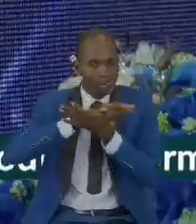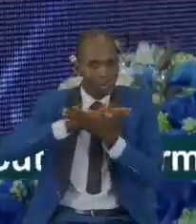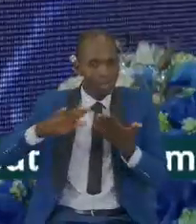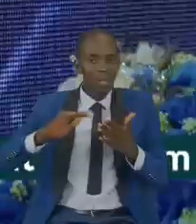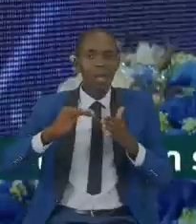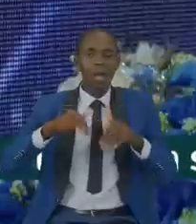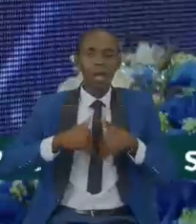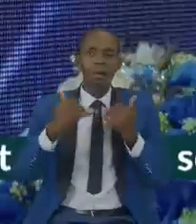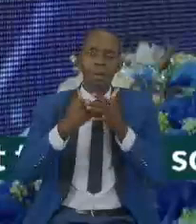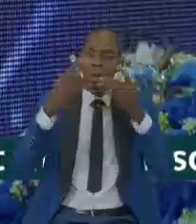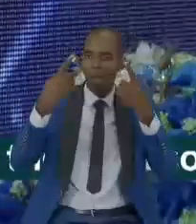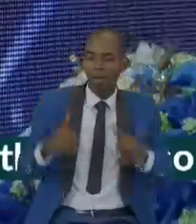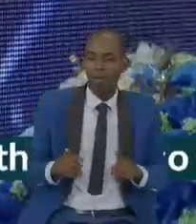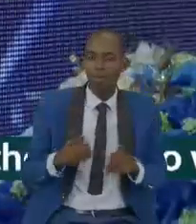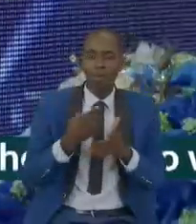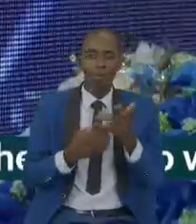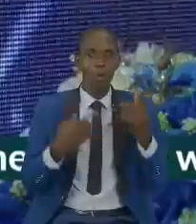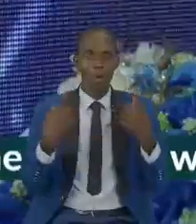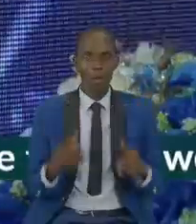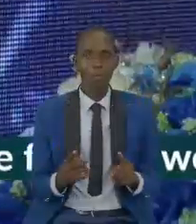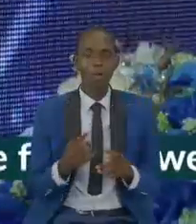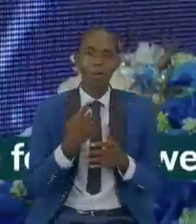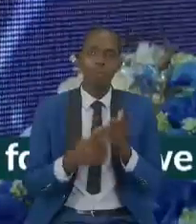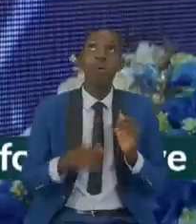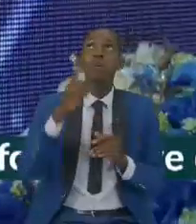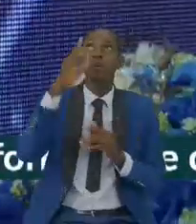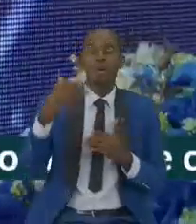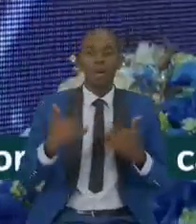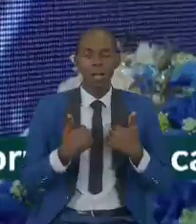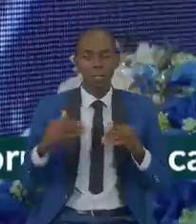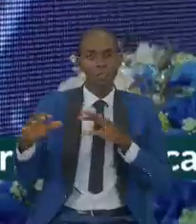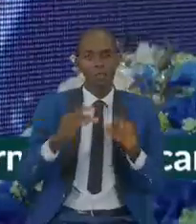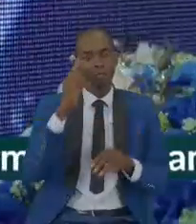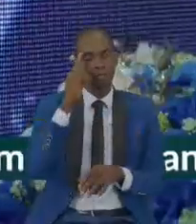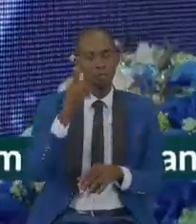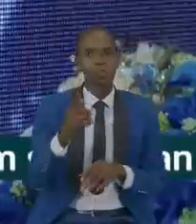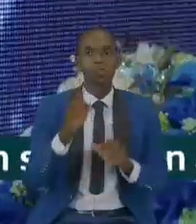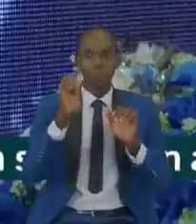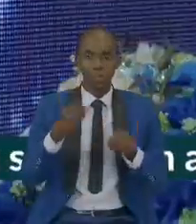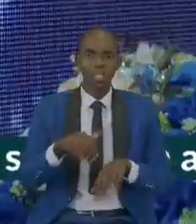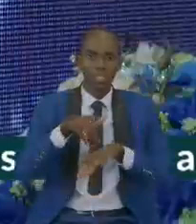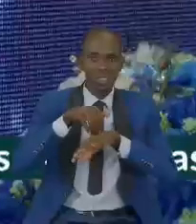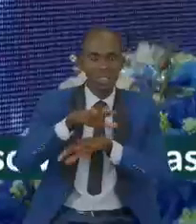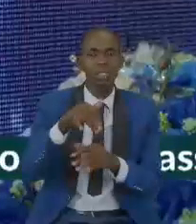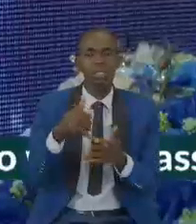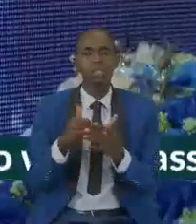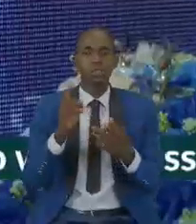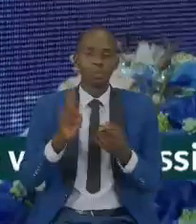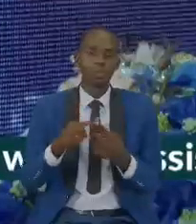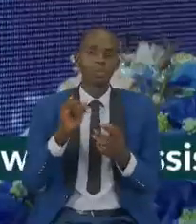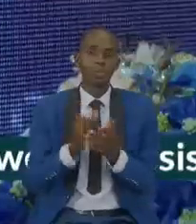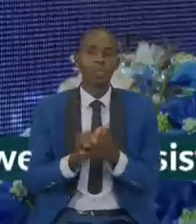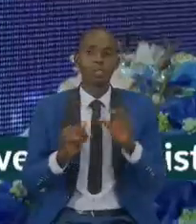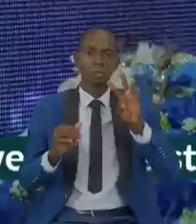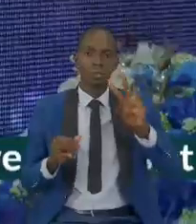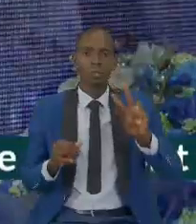somebody come out and come and wave his or her hand that we are through by my right hand side